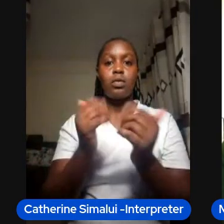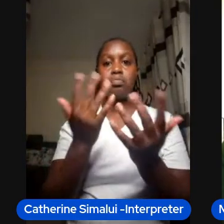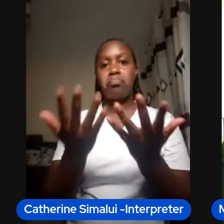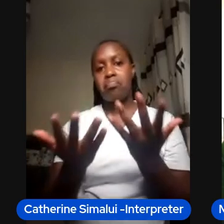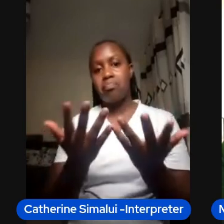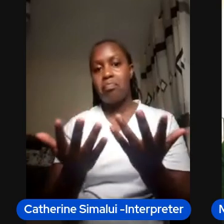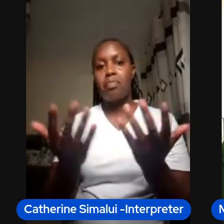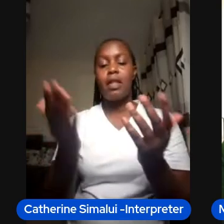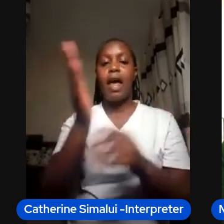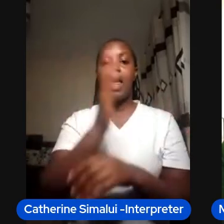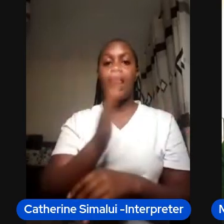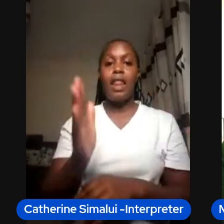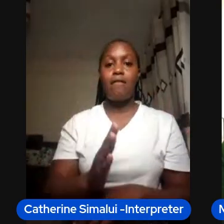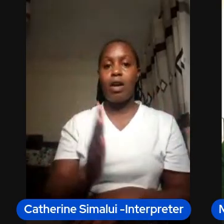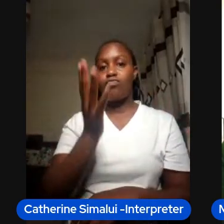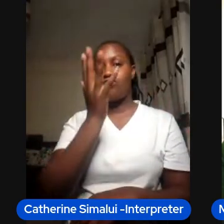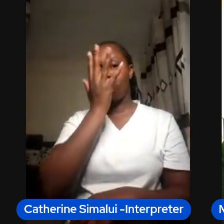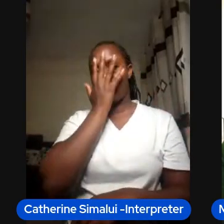shy away from